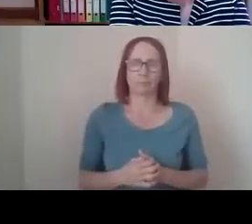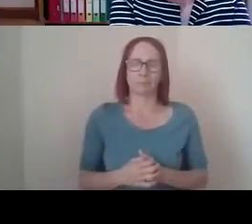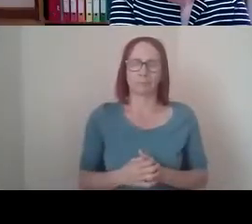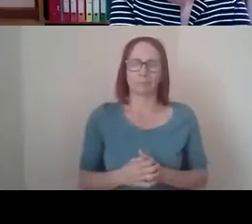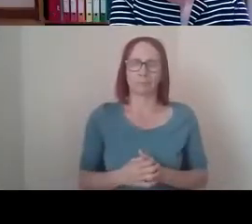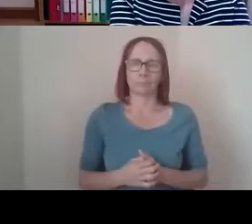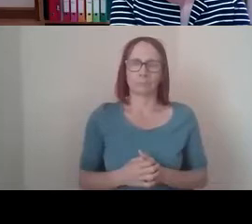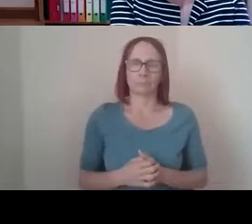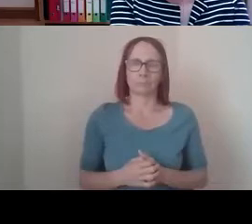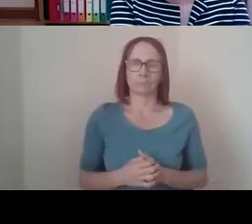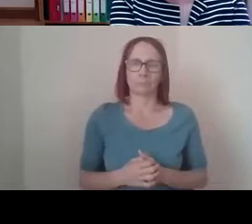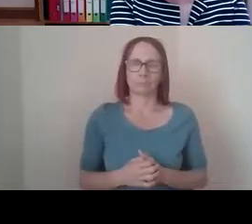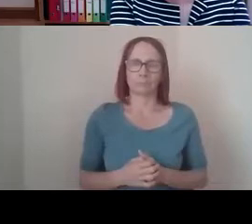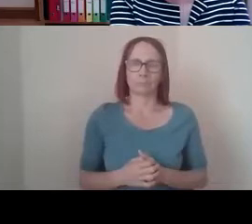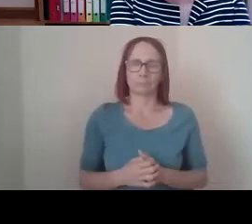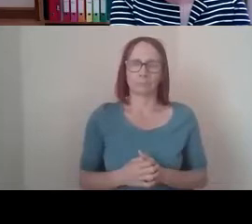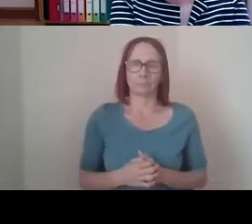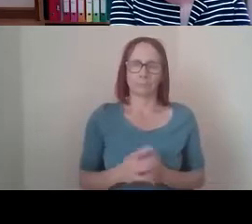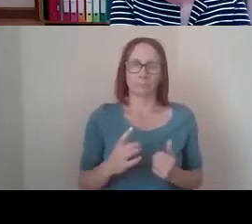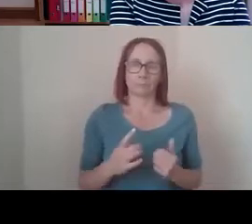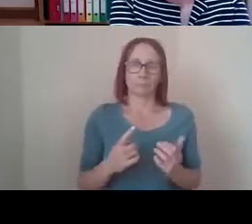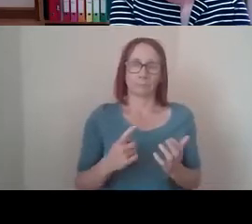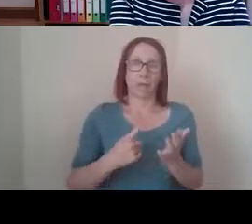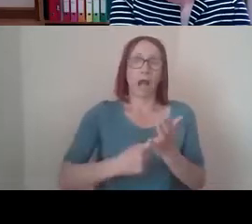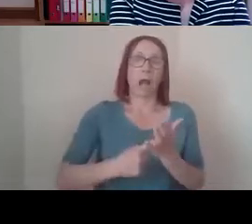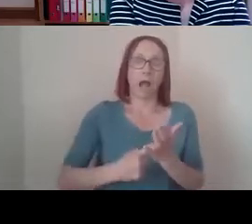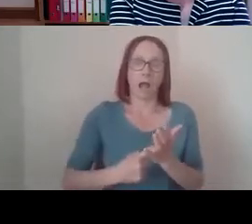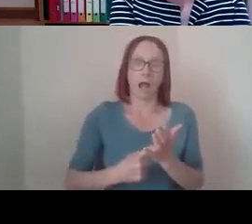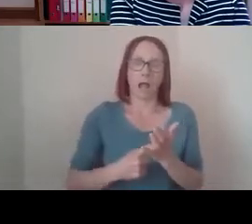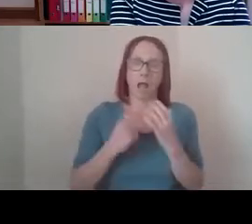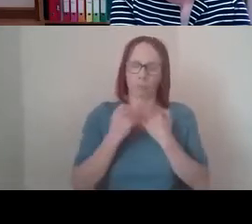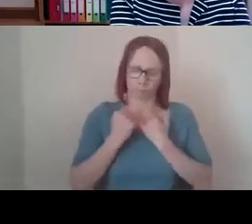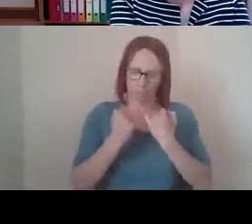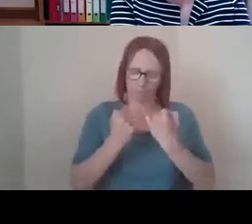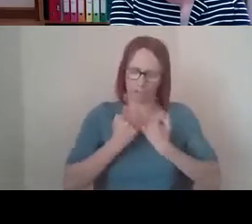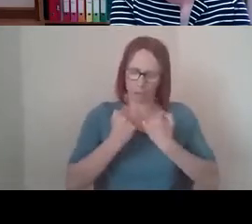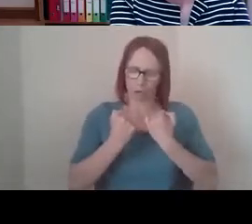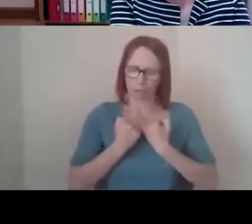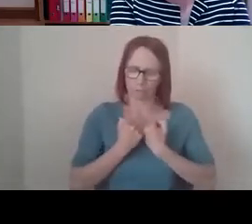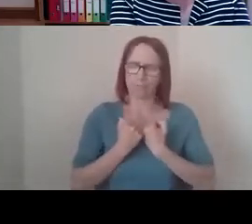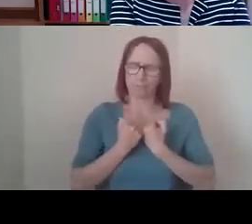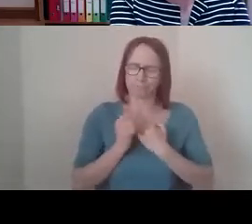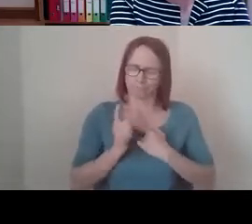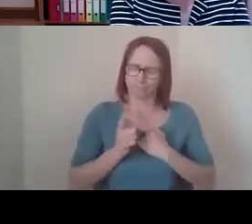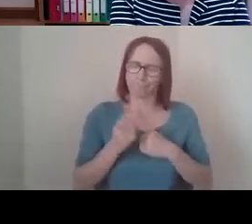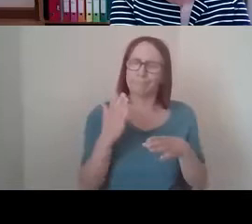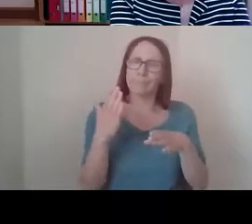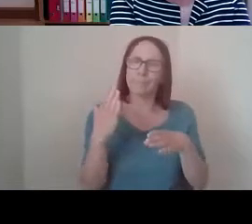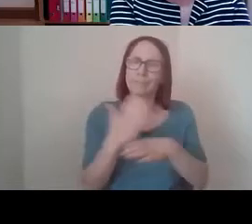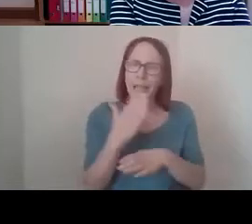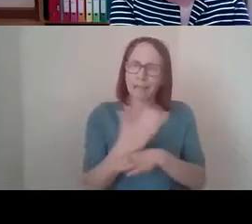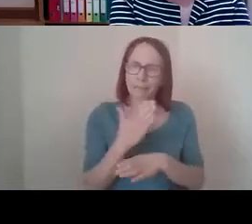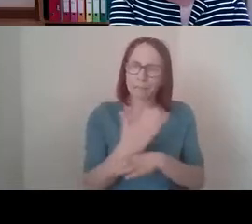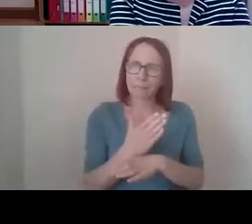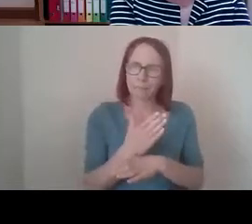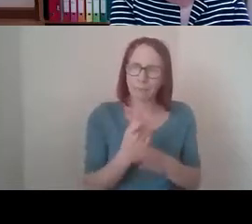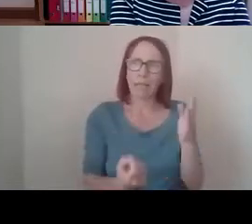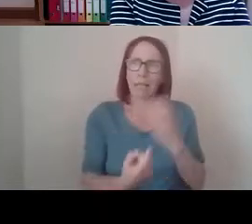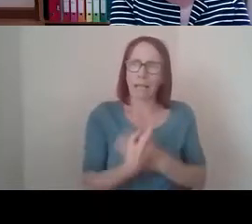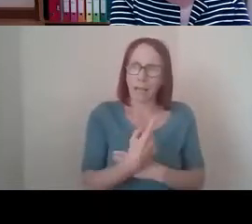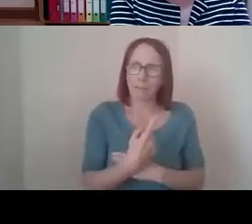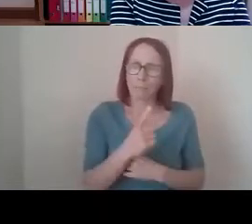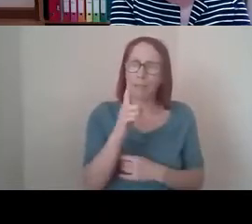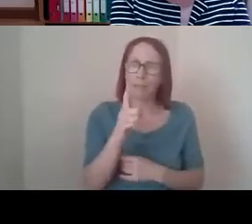they're looking for as well is R, the reflection, as this is what the task was. This is what we did. This is what happened. But